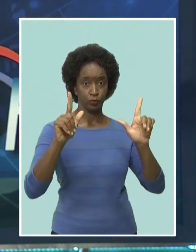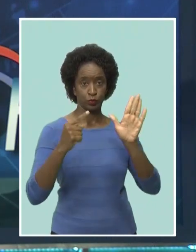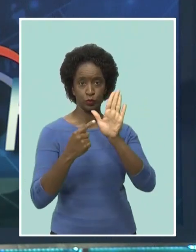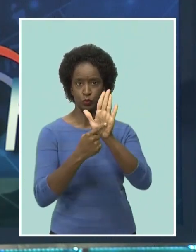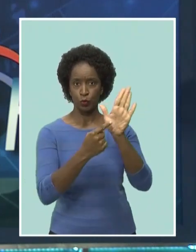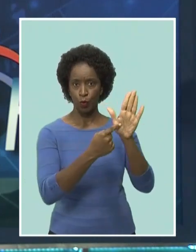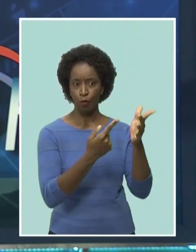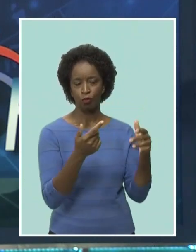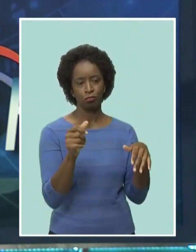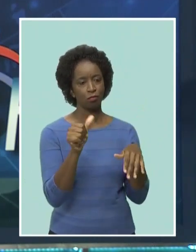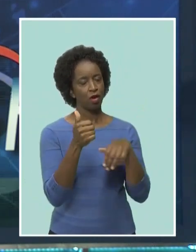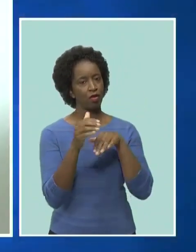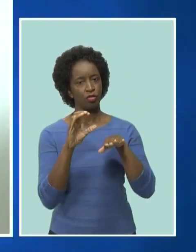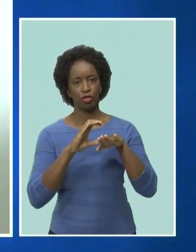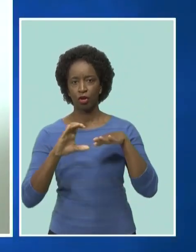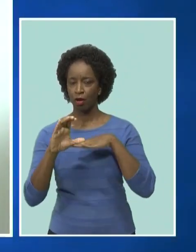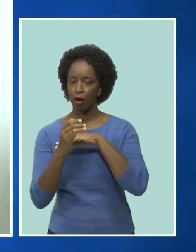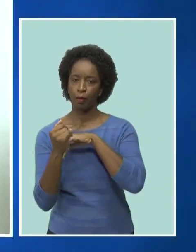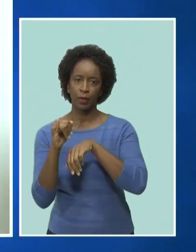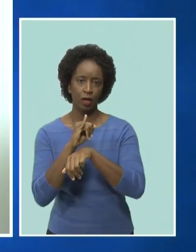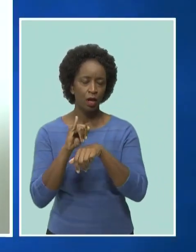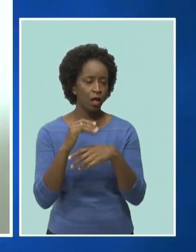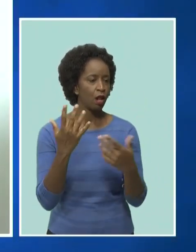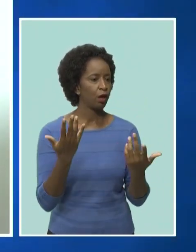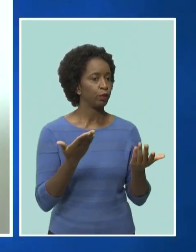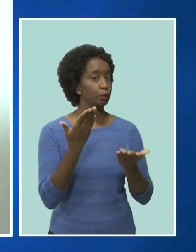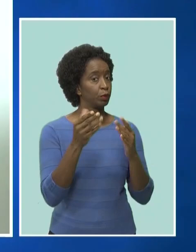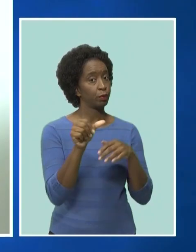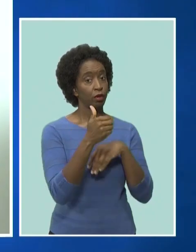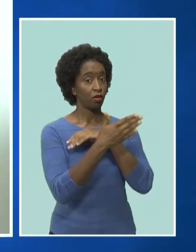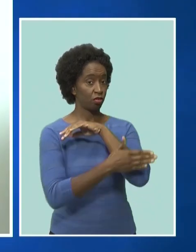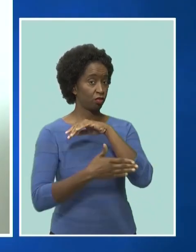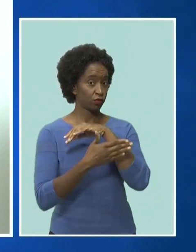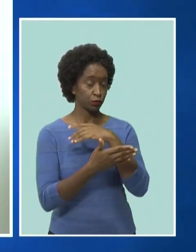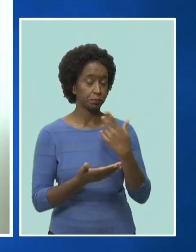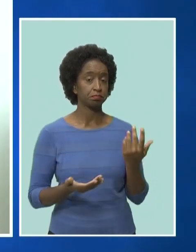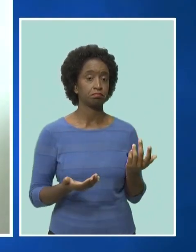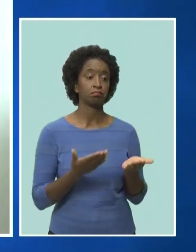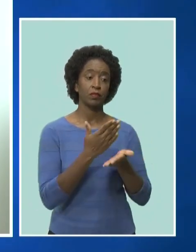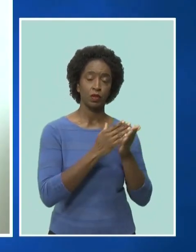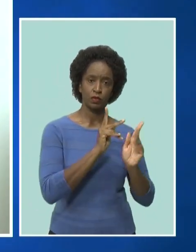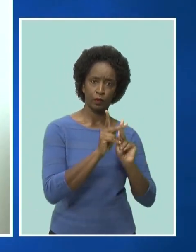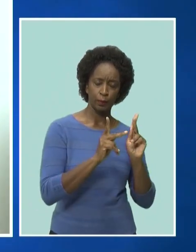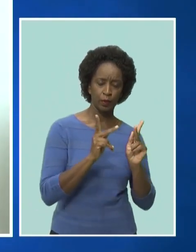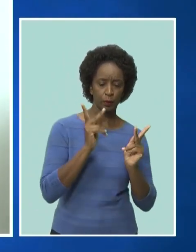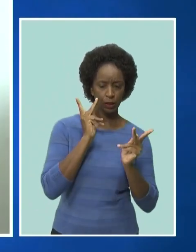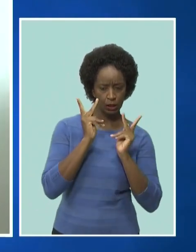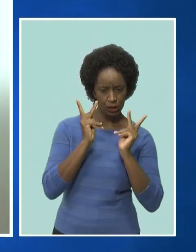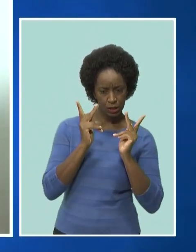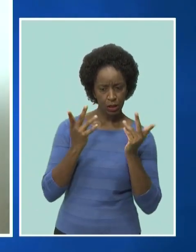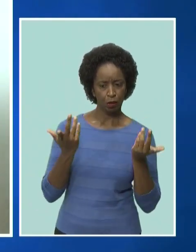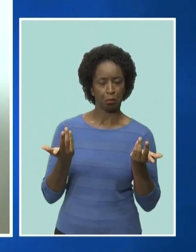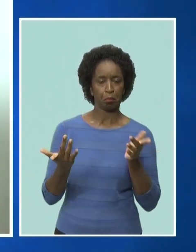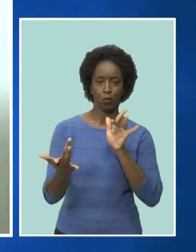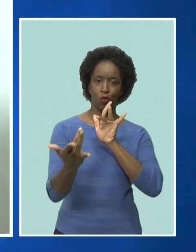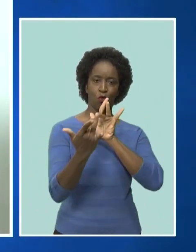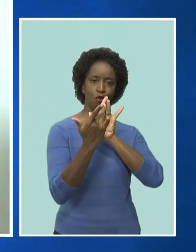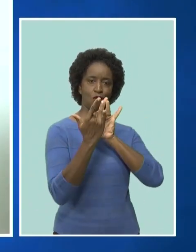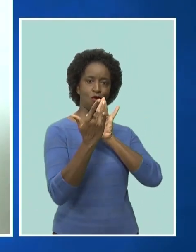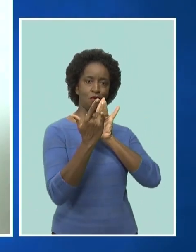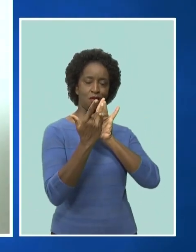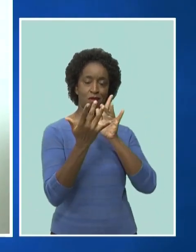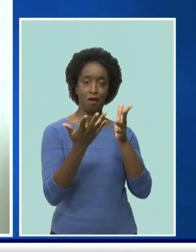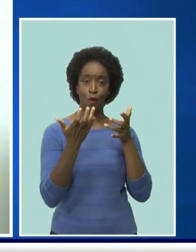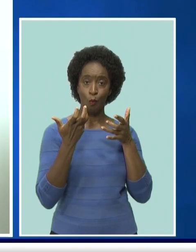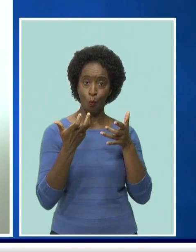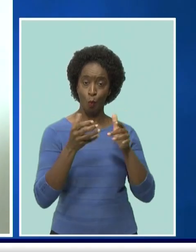markets. Distributors are seeing the trailers and stuff like that. They contacted Barbados Productions about wanting to distribute